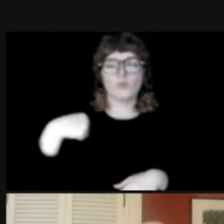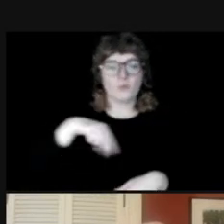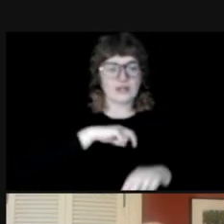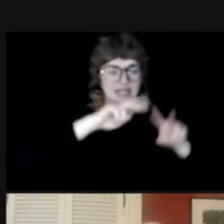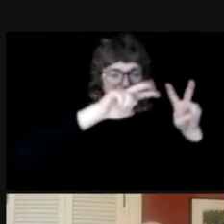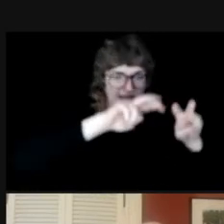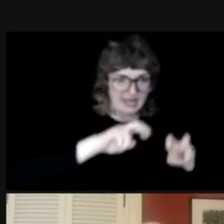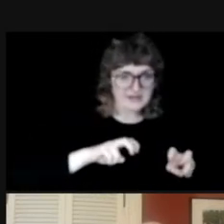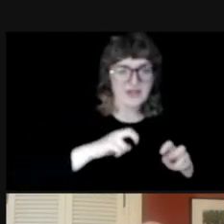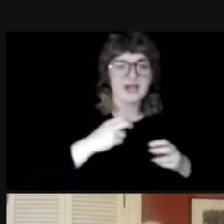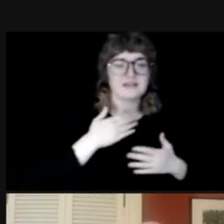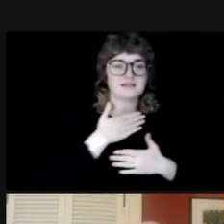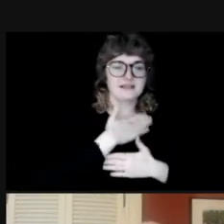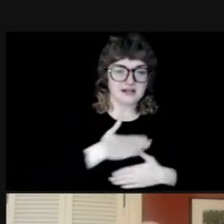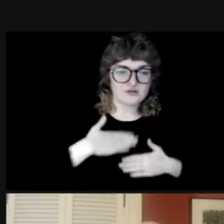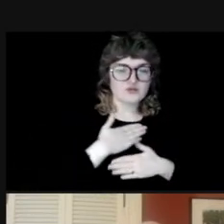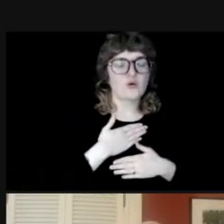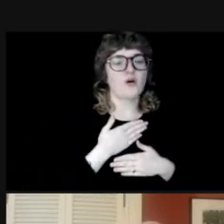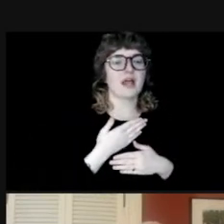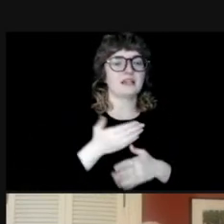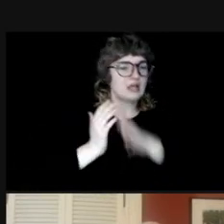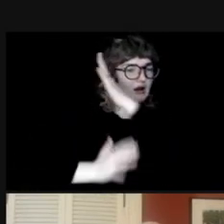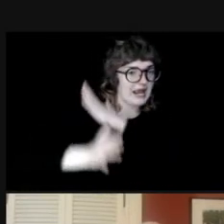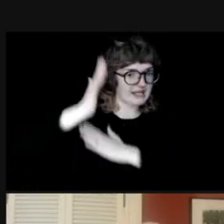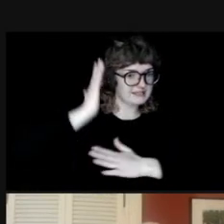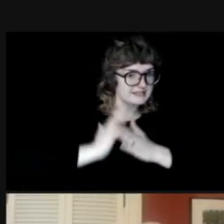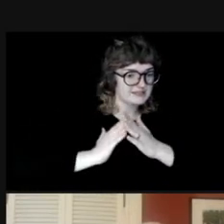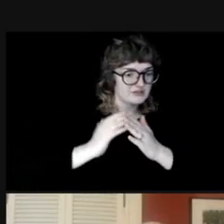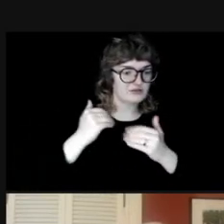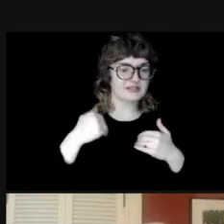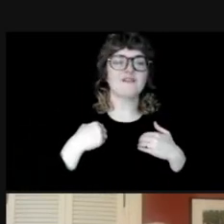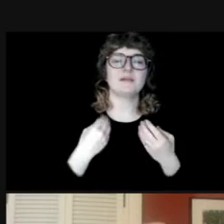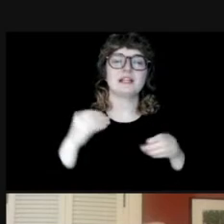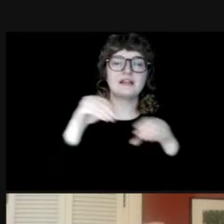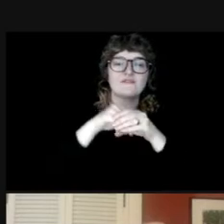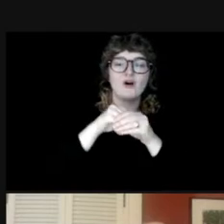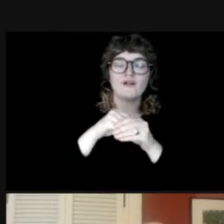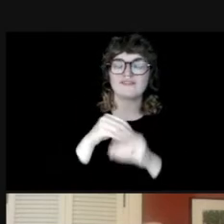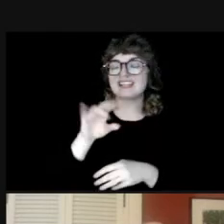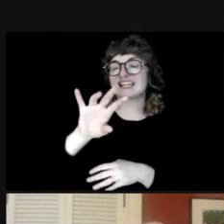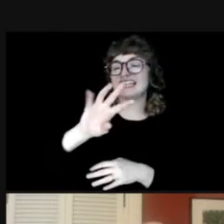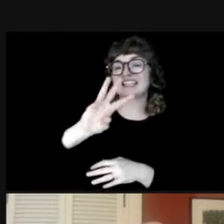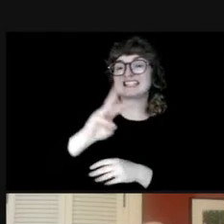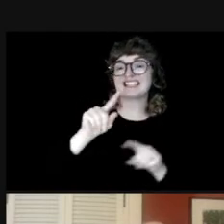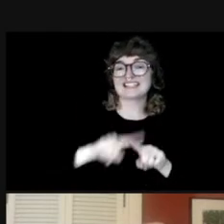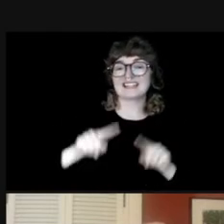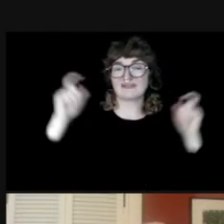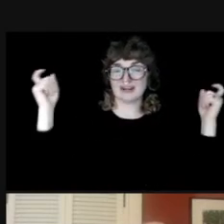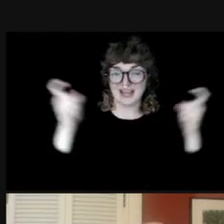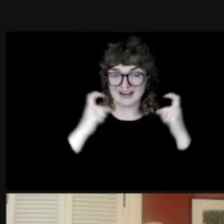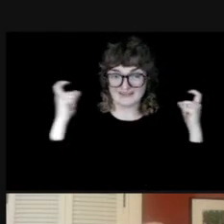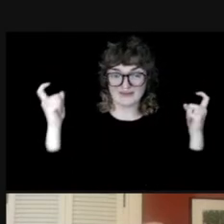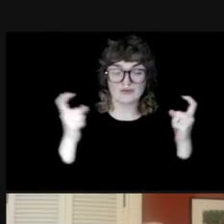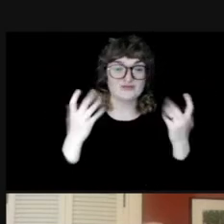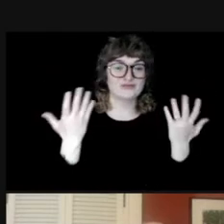time. I've been involved in 6 anniversaries, and the tendency in all of them has been